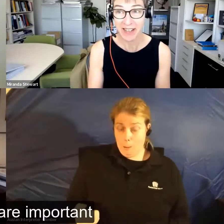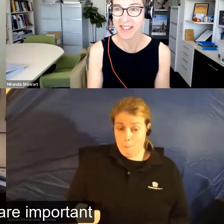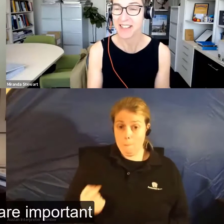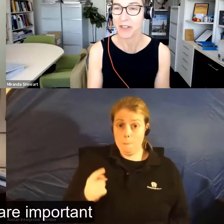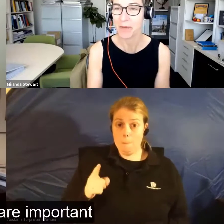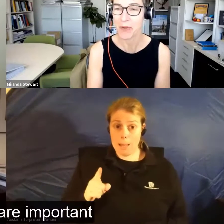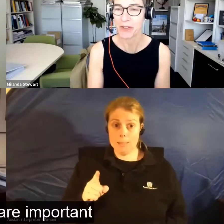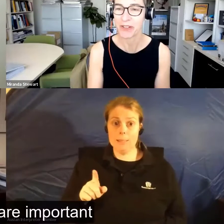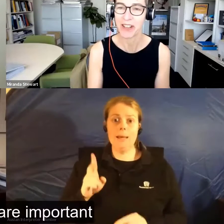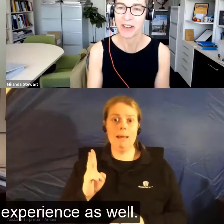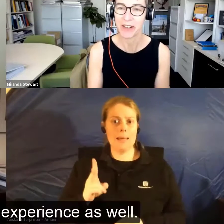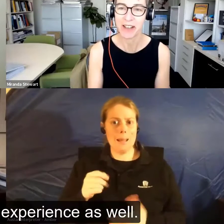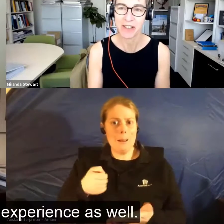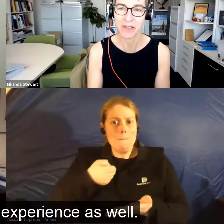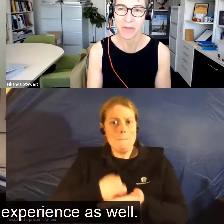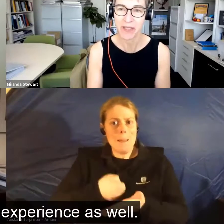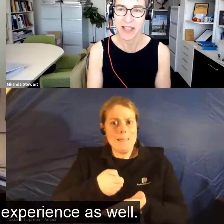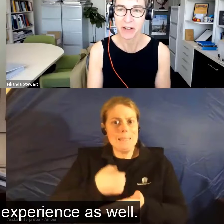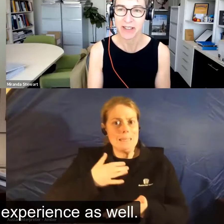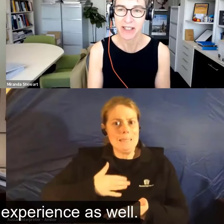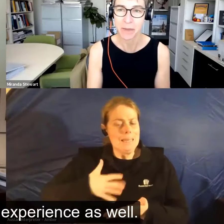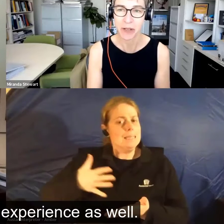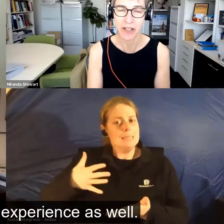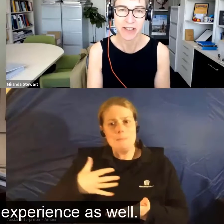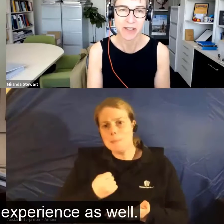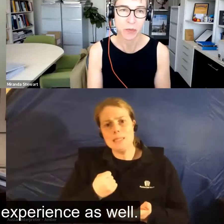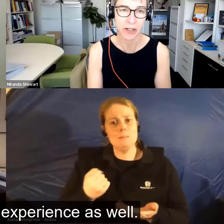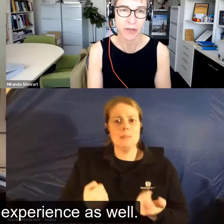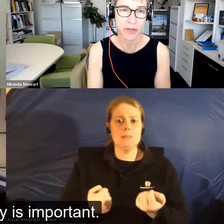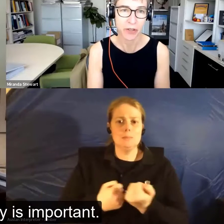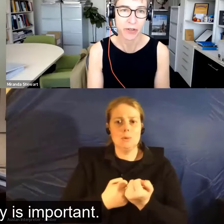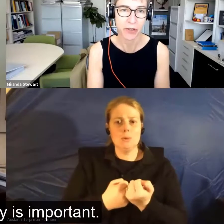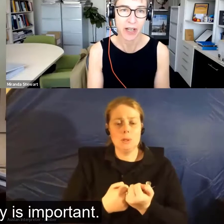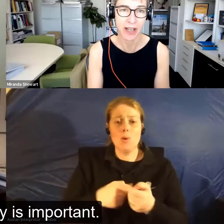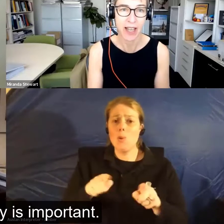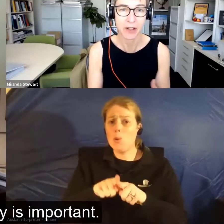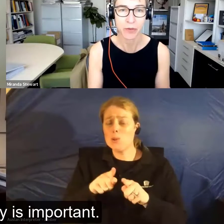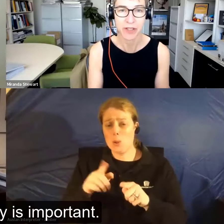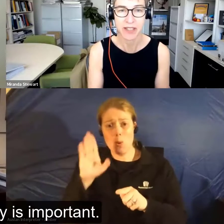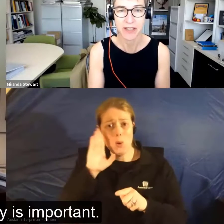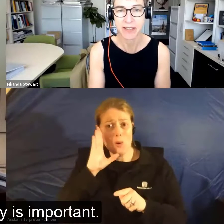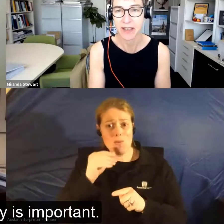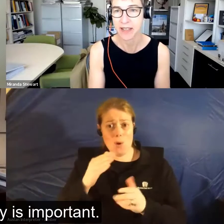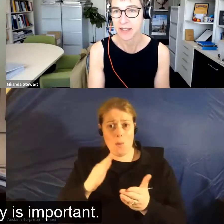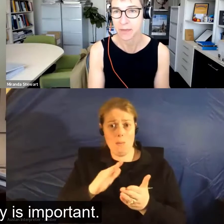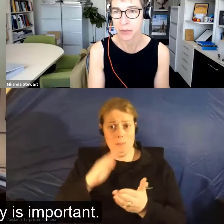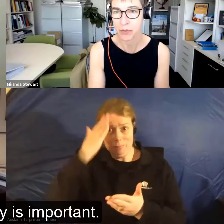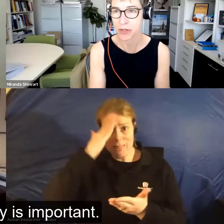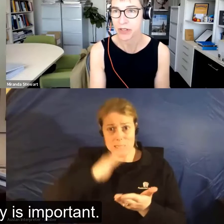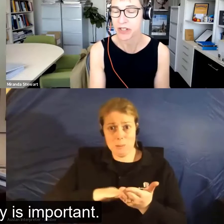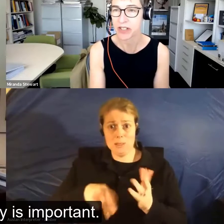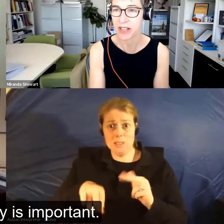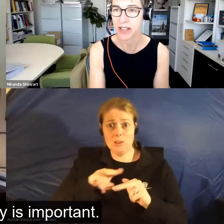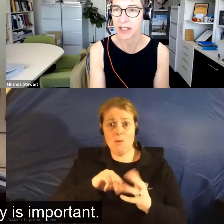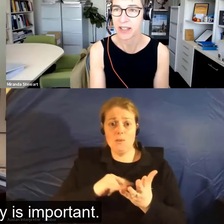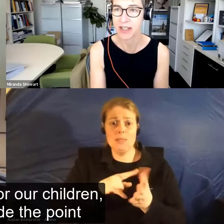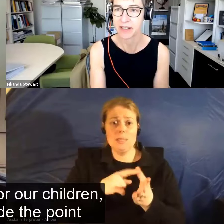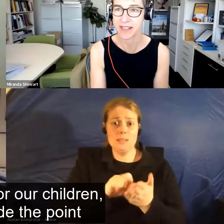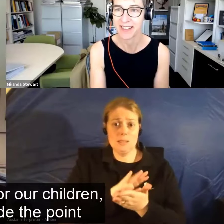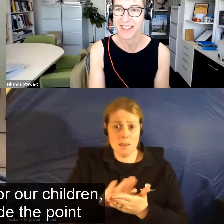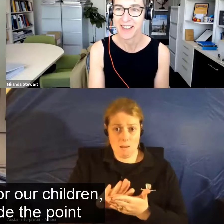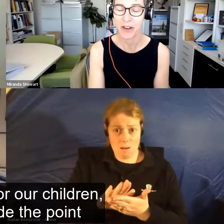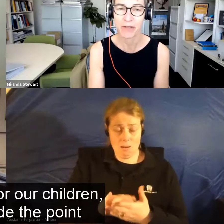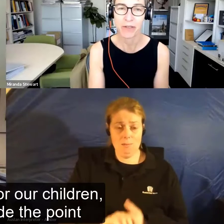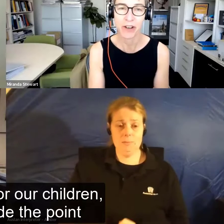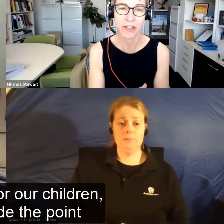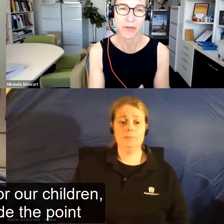the basics are important, and from Sarah's experience as well. So adequacy is important,